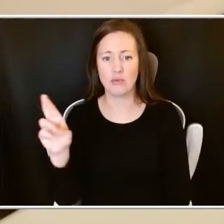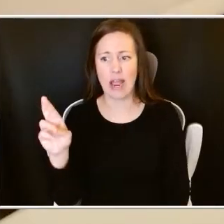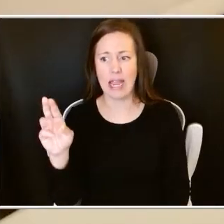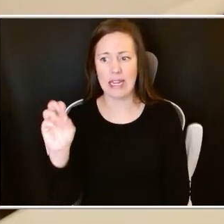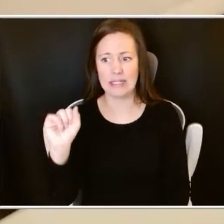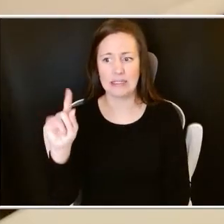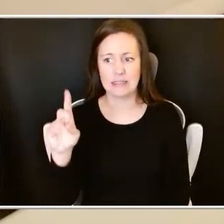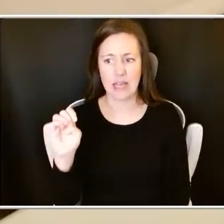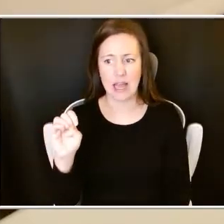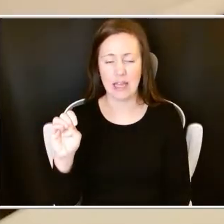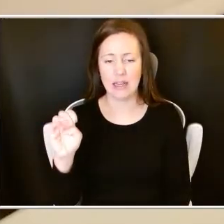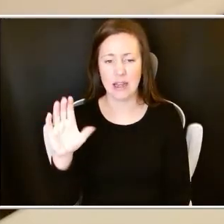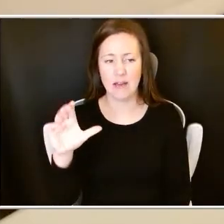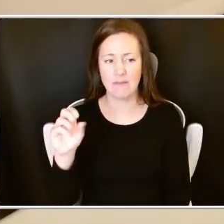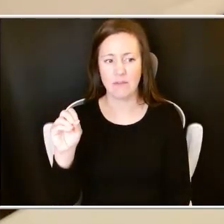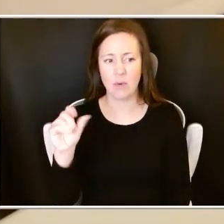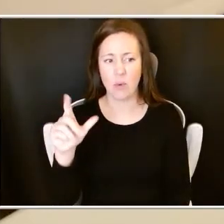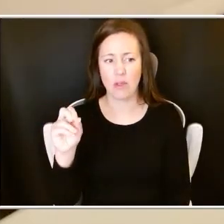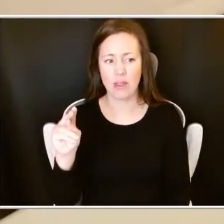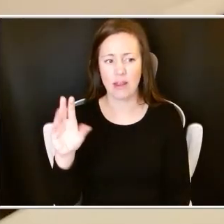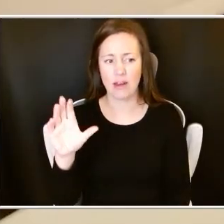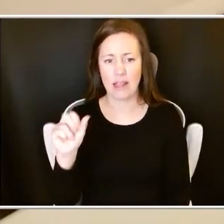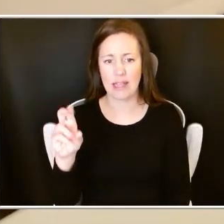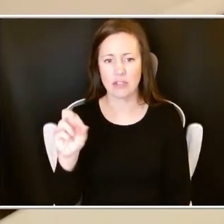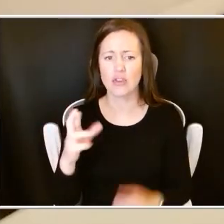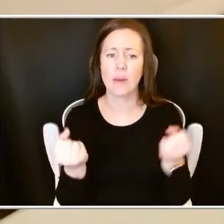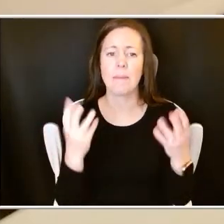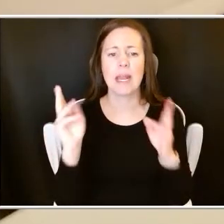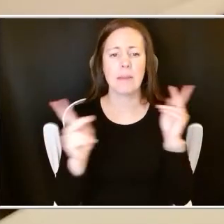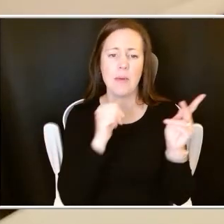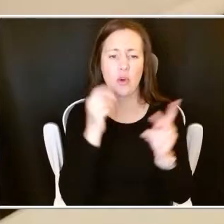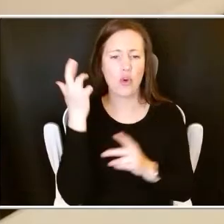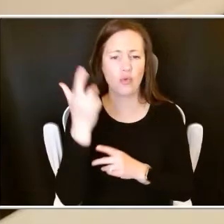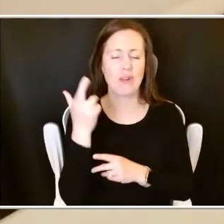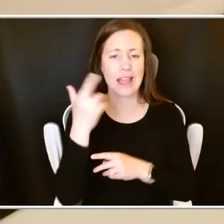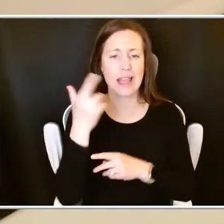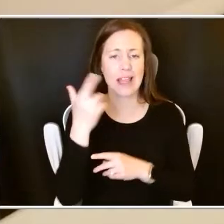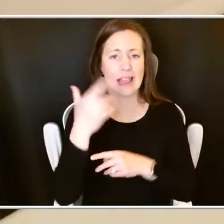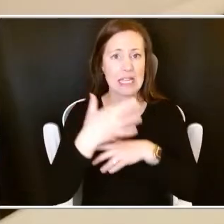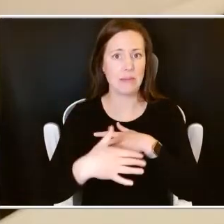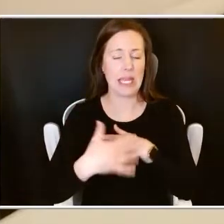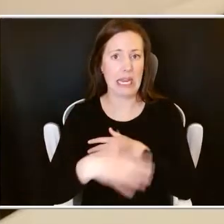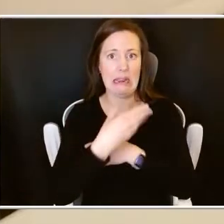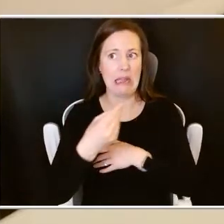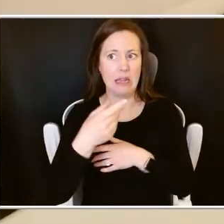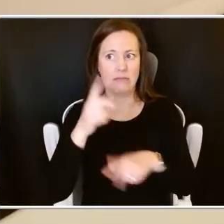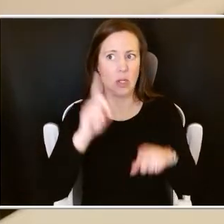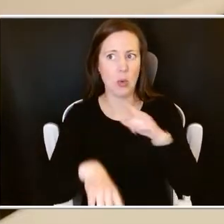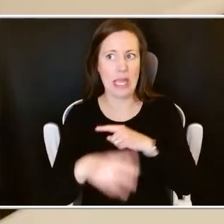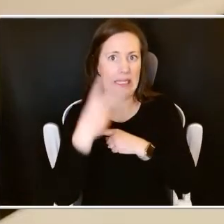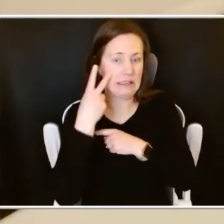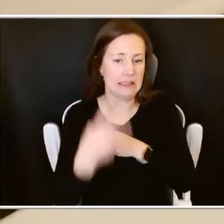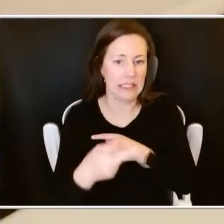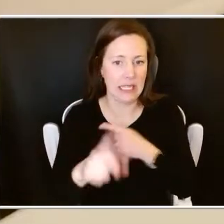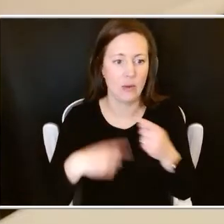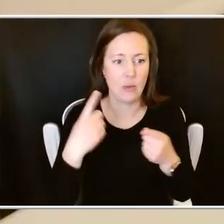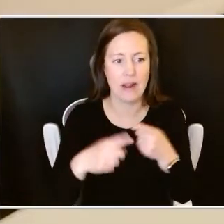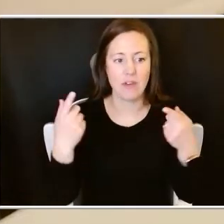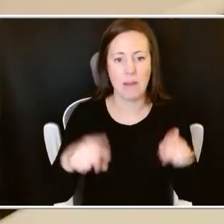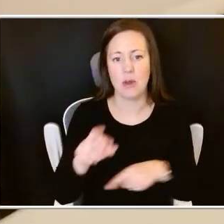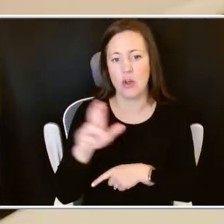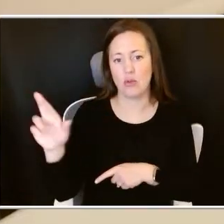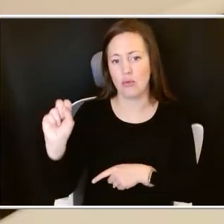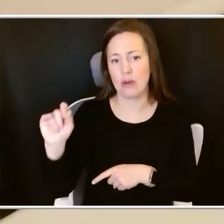cancers. A lot of folks don't realize that they're bleeding and it's microscopic when it happens on the right side. Left-sided